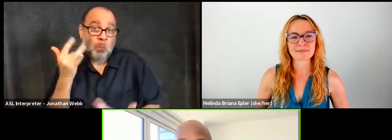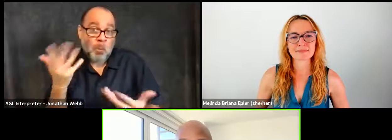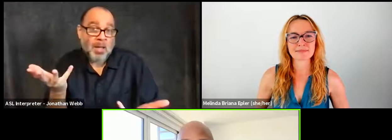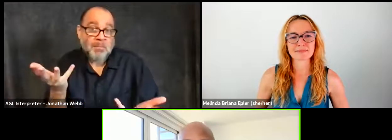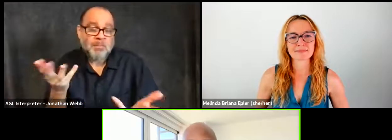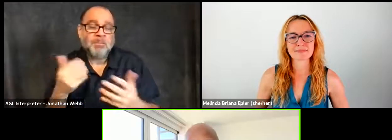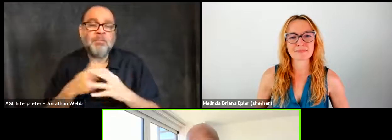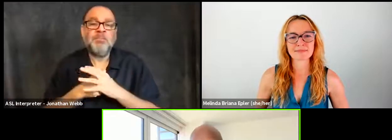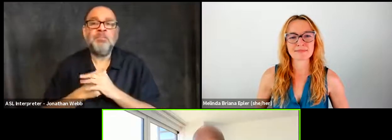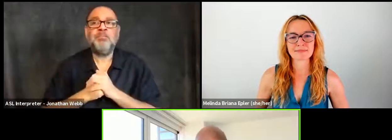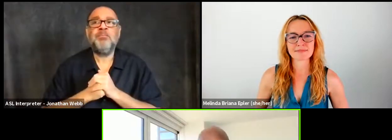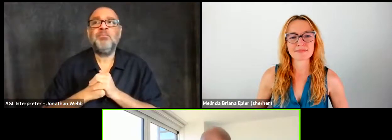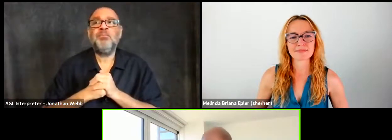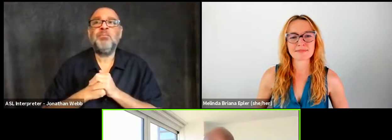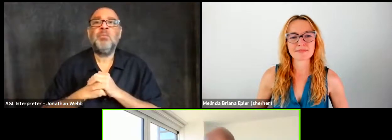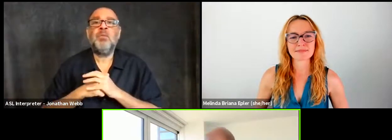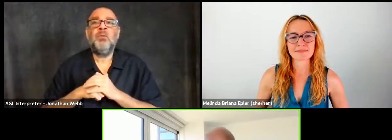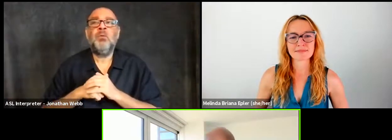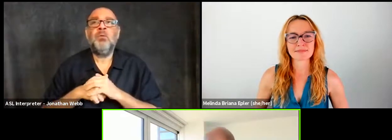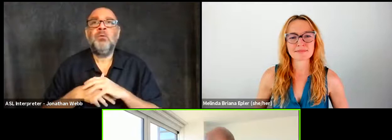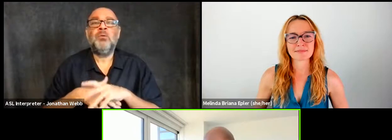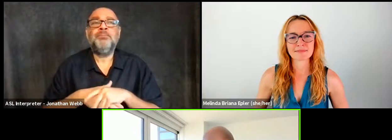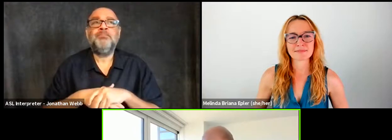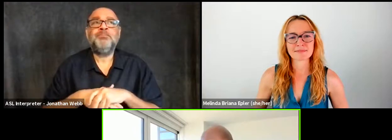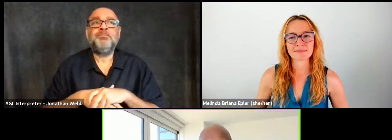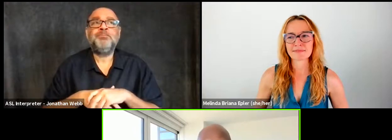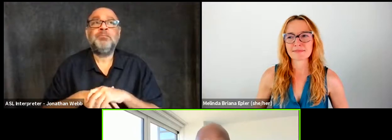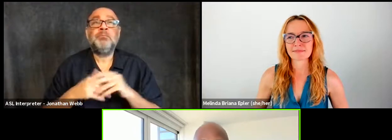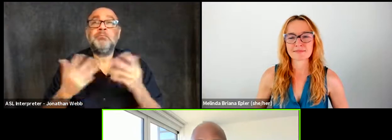I'm coming up on